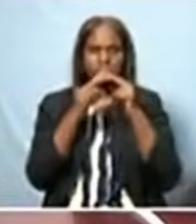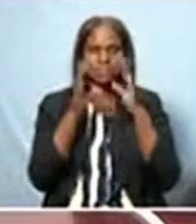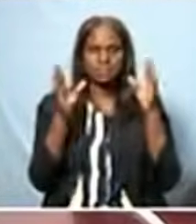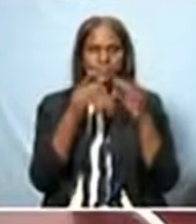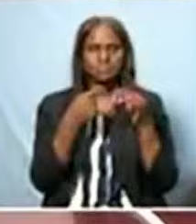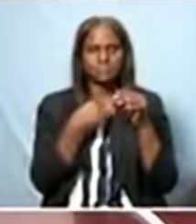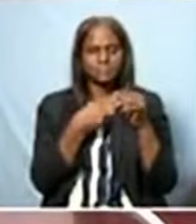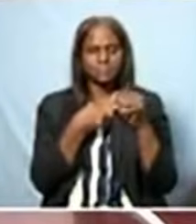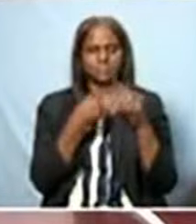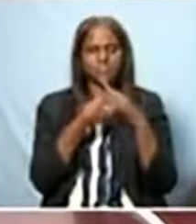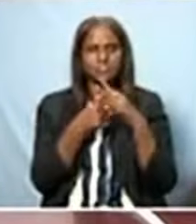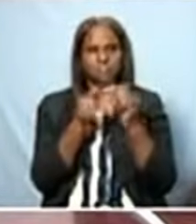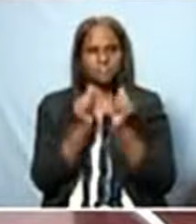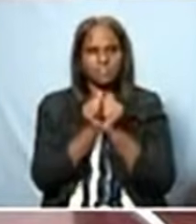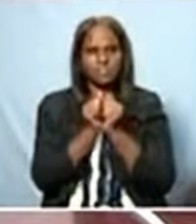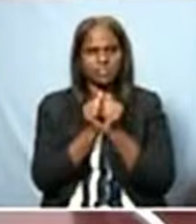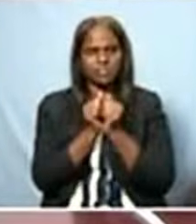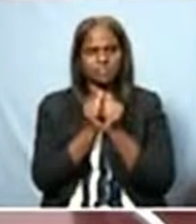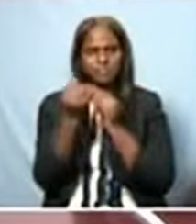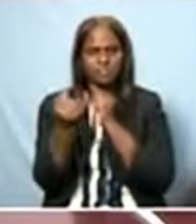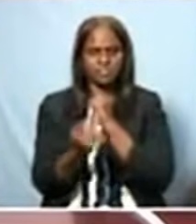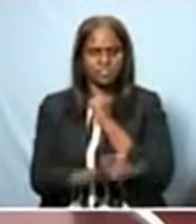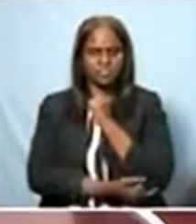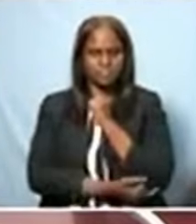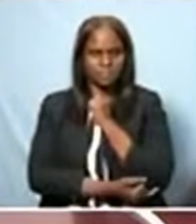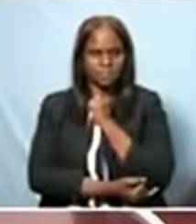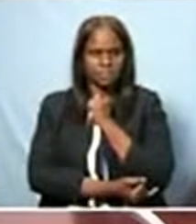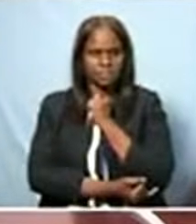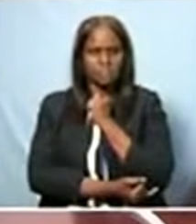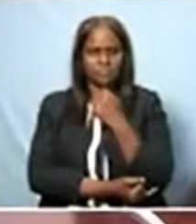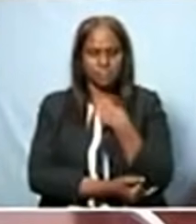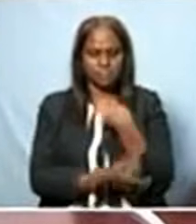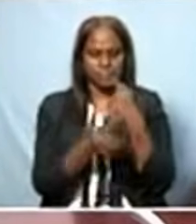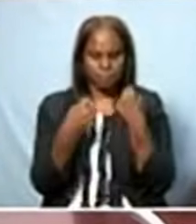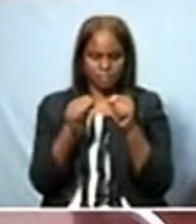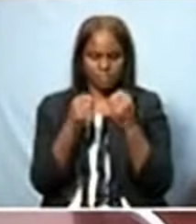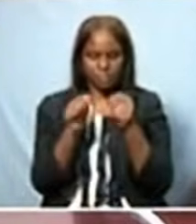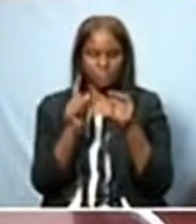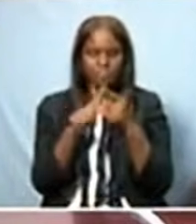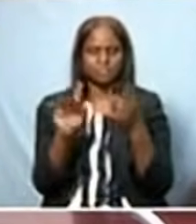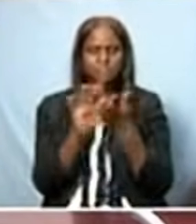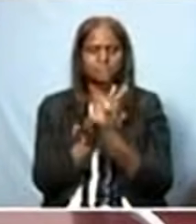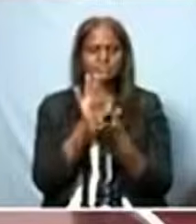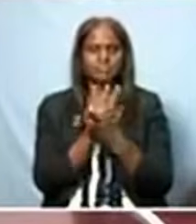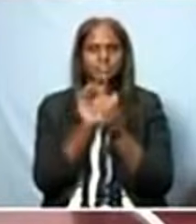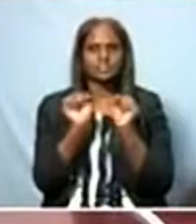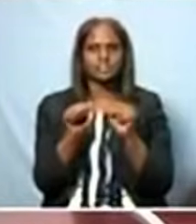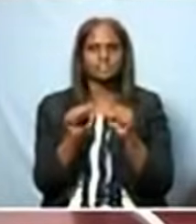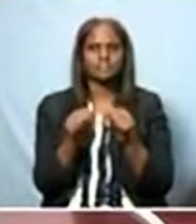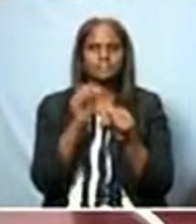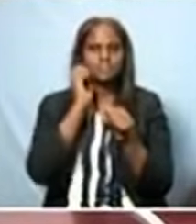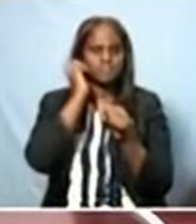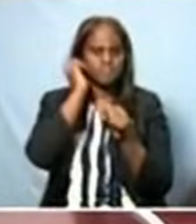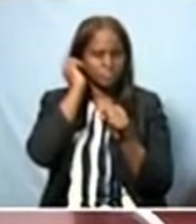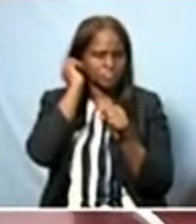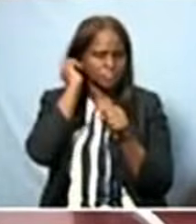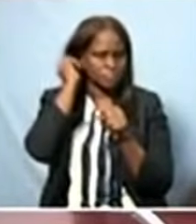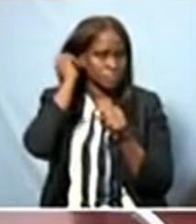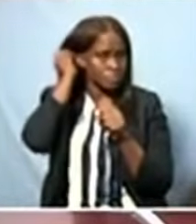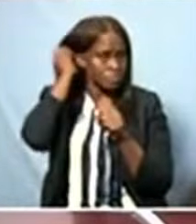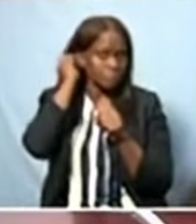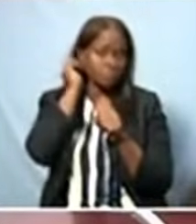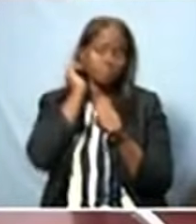Allow me to start with an introduction, which I'll try to be as quick as possible. I do recognize